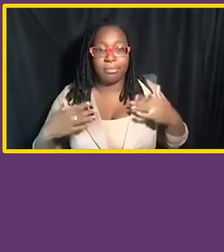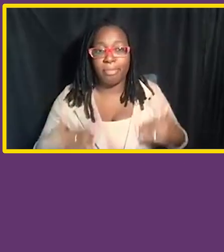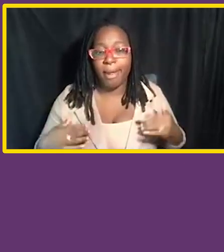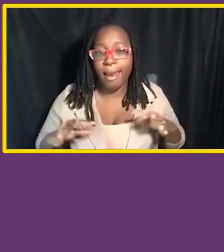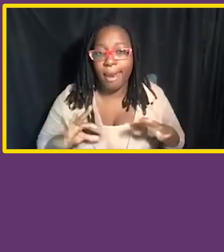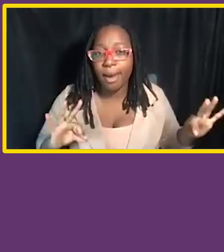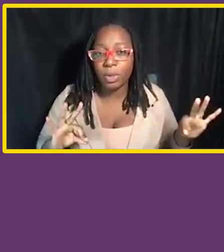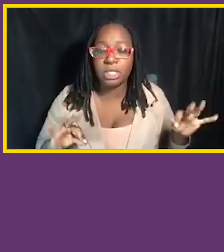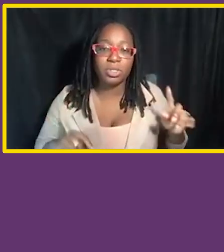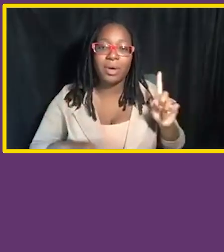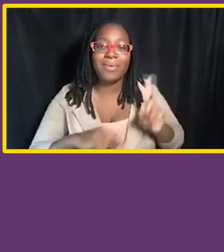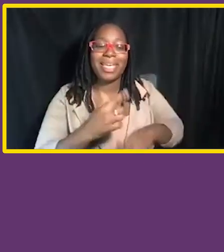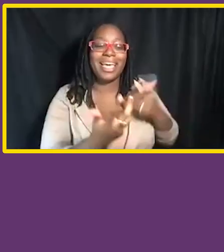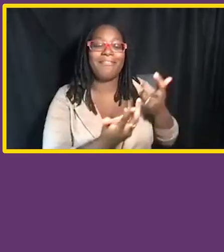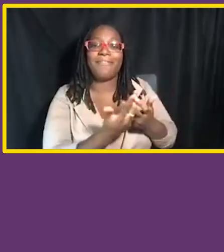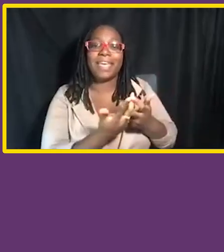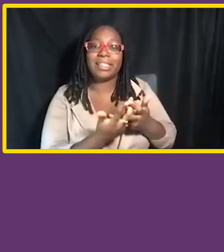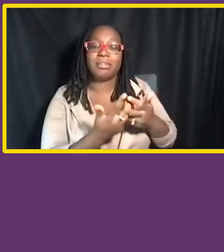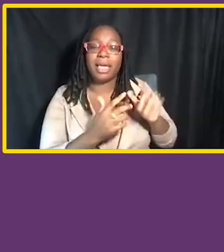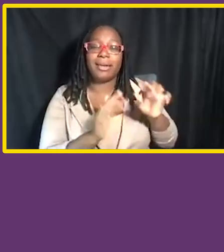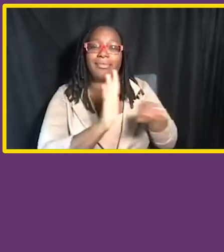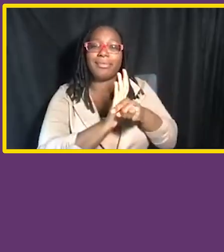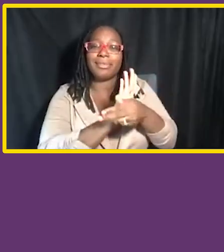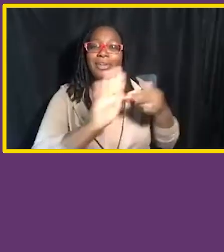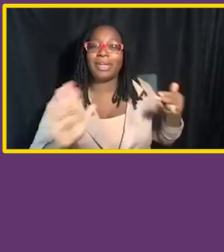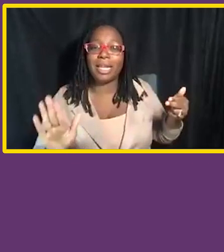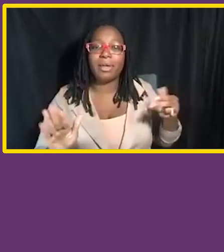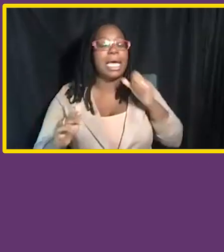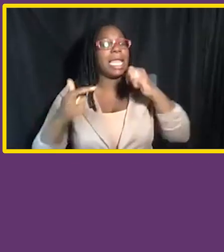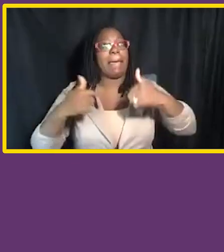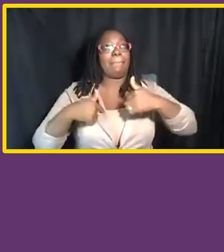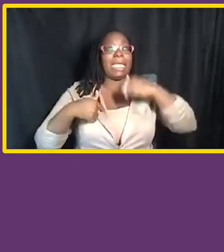the stereotypes, and by we I mean Black women, so maybe I should change that up.